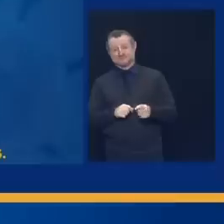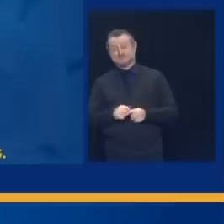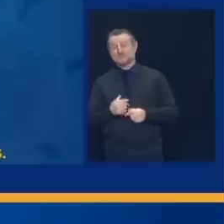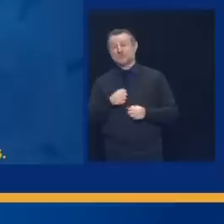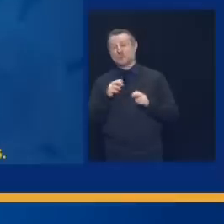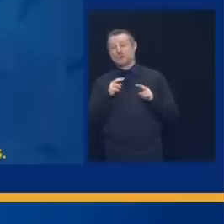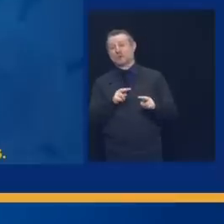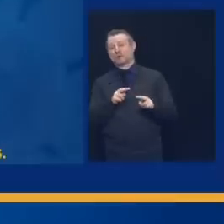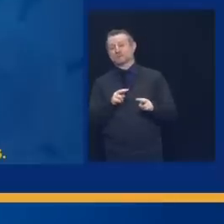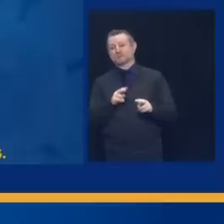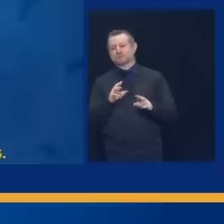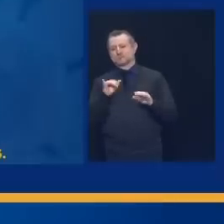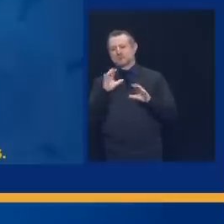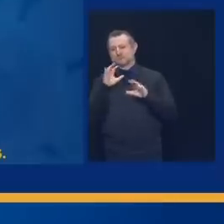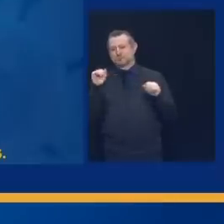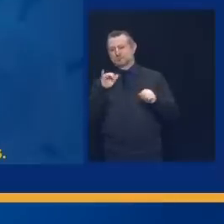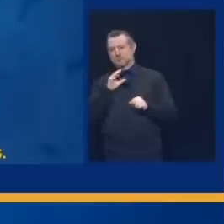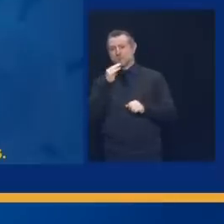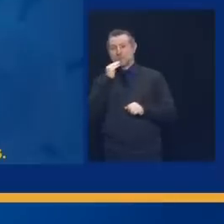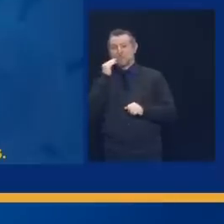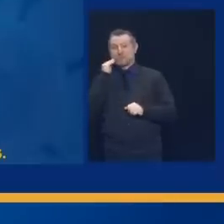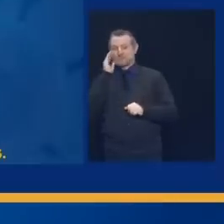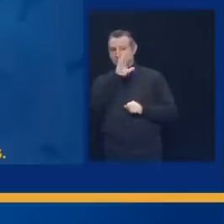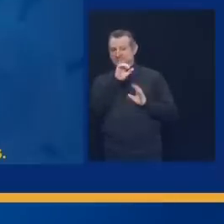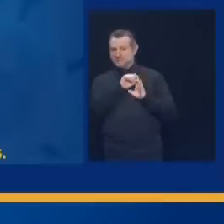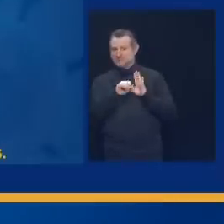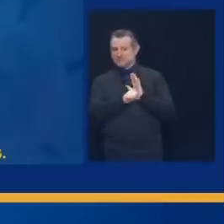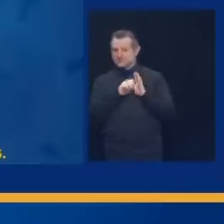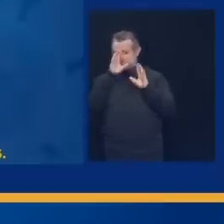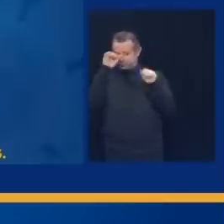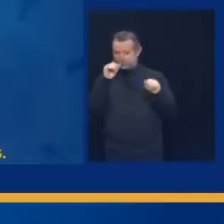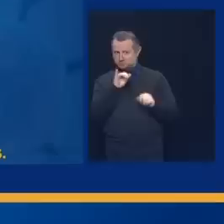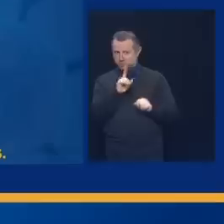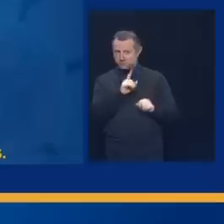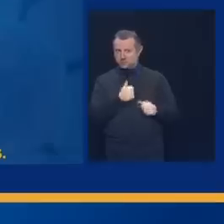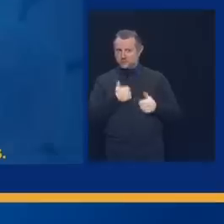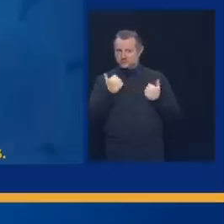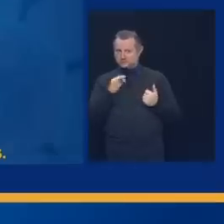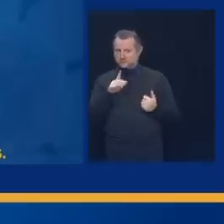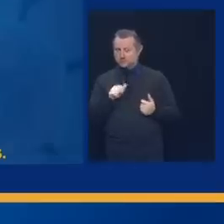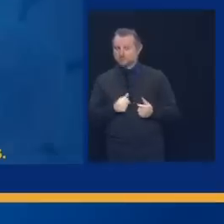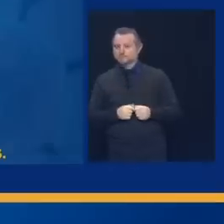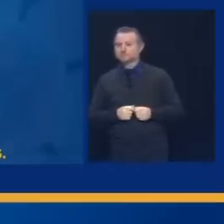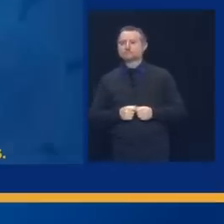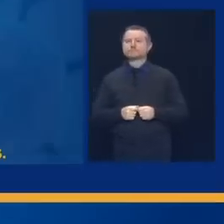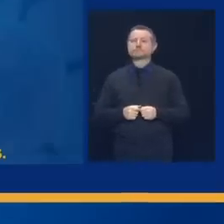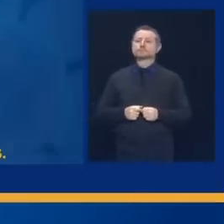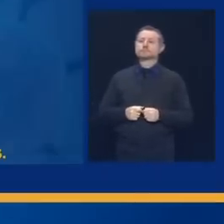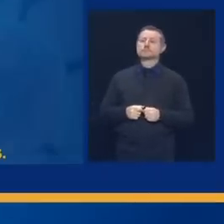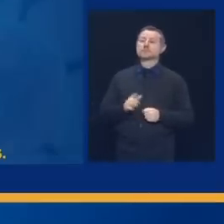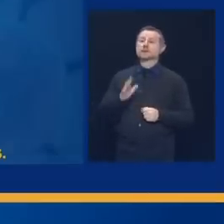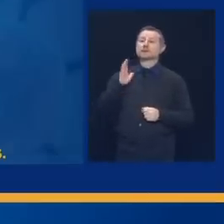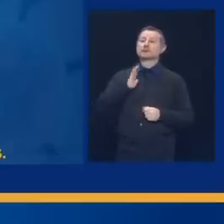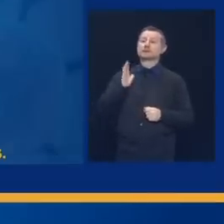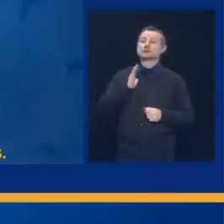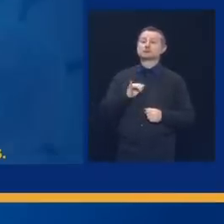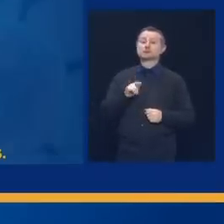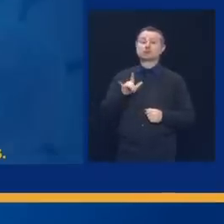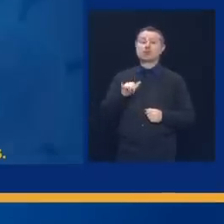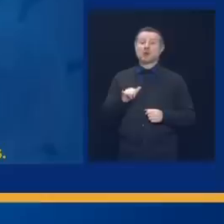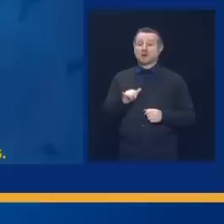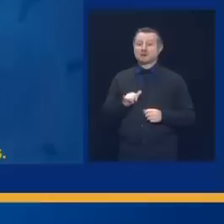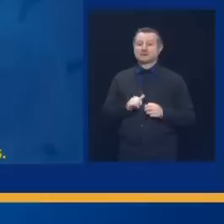president's home state, we're doing 65,000 tests. Now they're